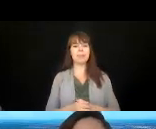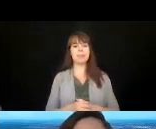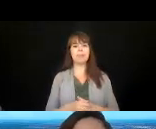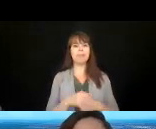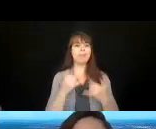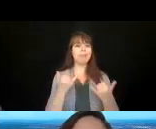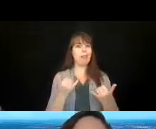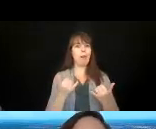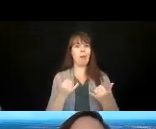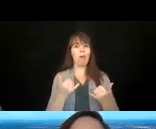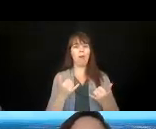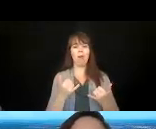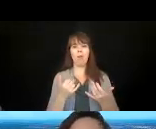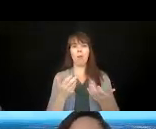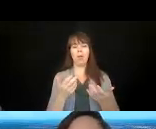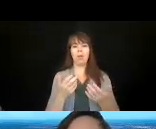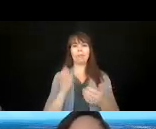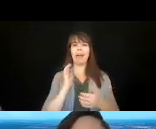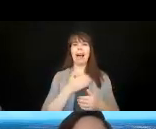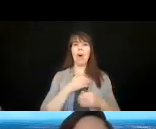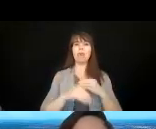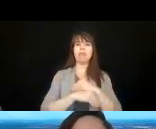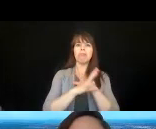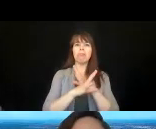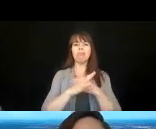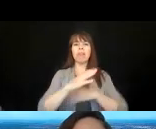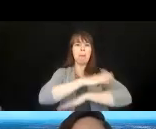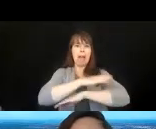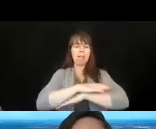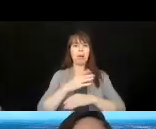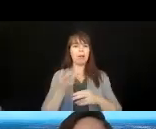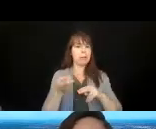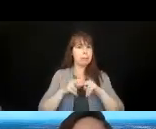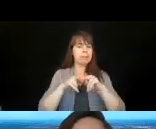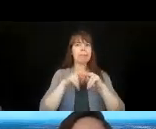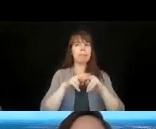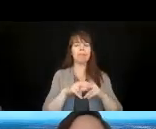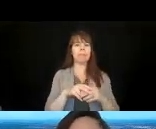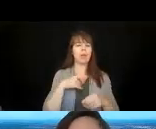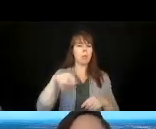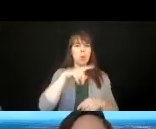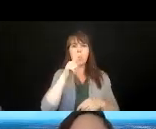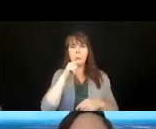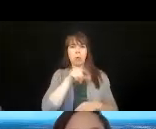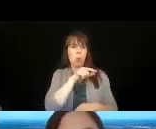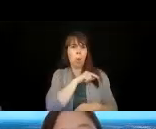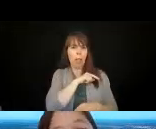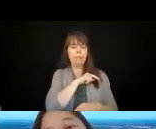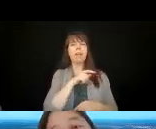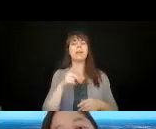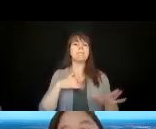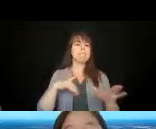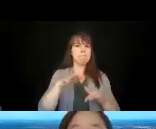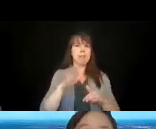like I said, in Epic, our virtual inpatient module. We're looking for target populations, and we're steadily building our team